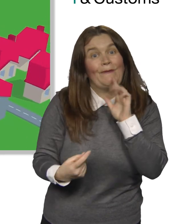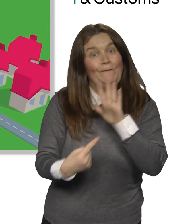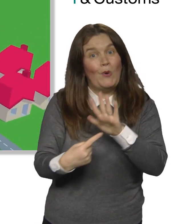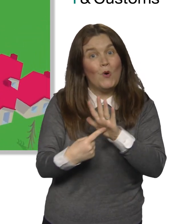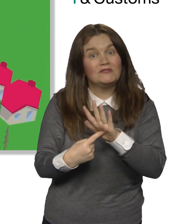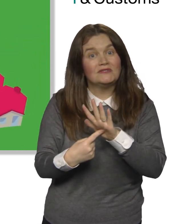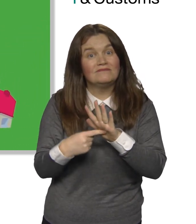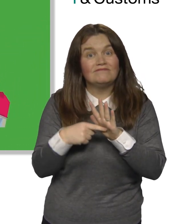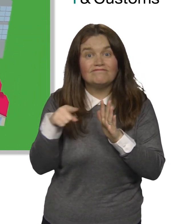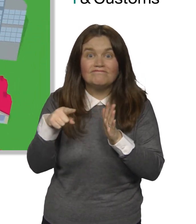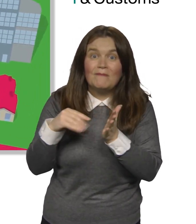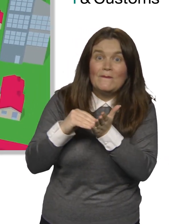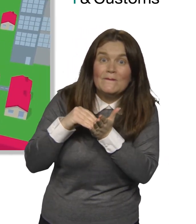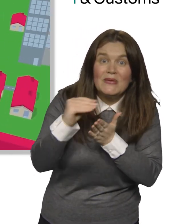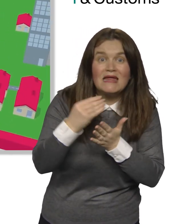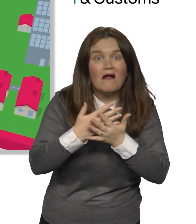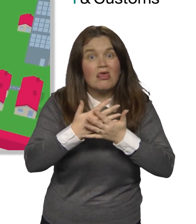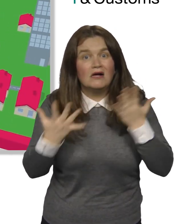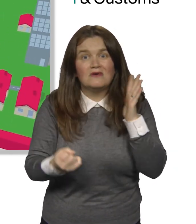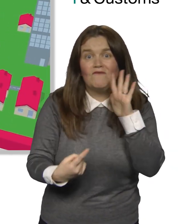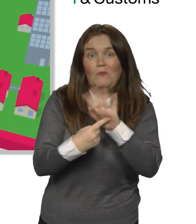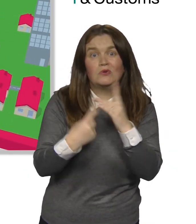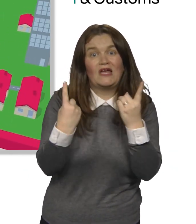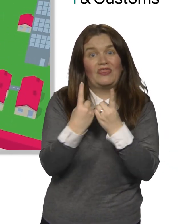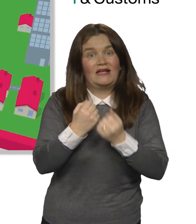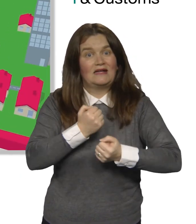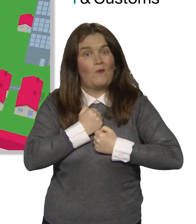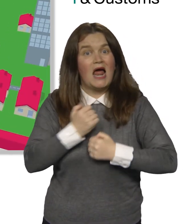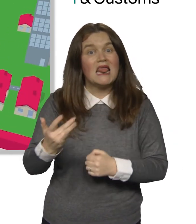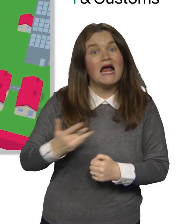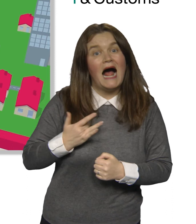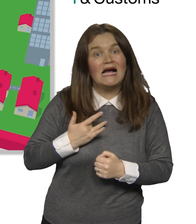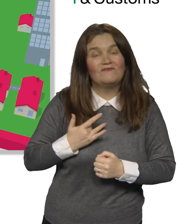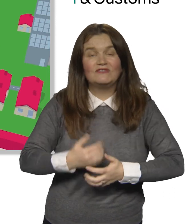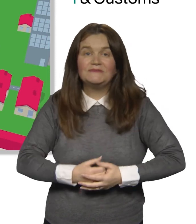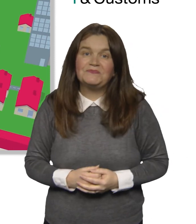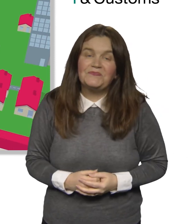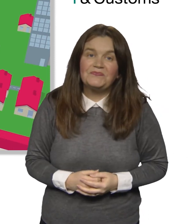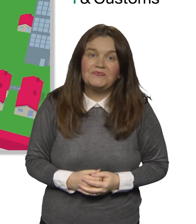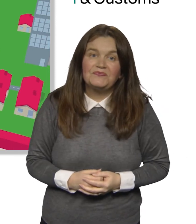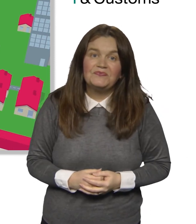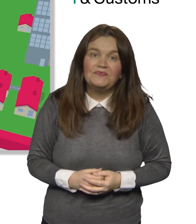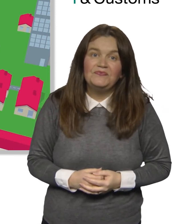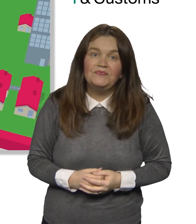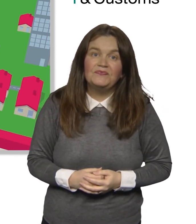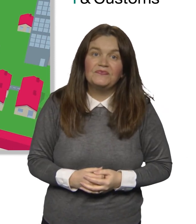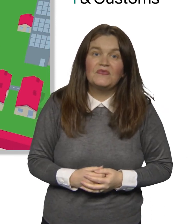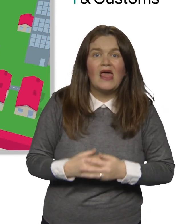So, now you can see how important taxes are and how they pay for many of the essential things in our